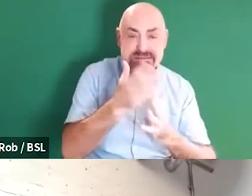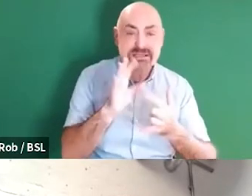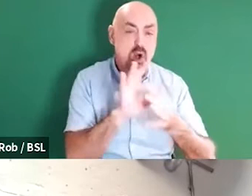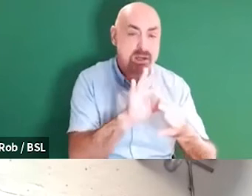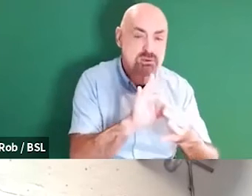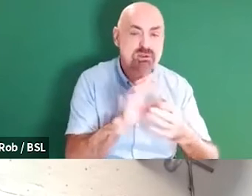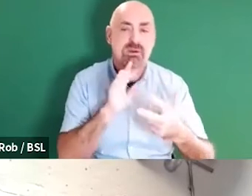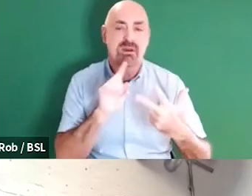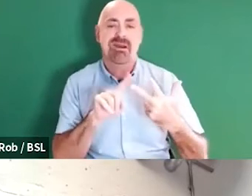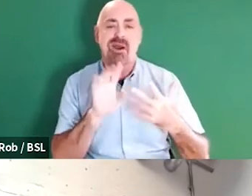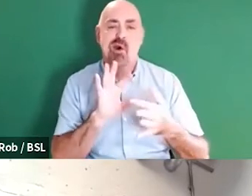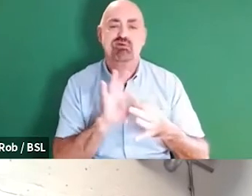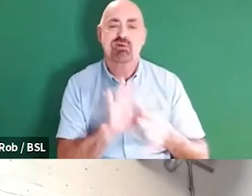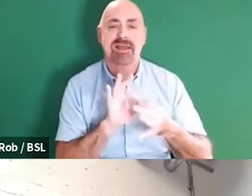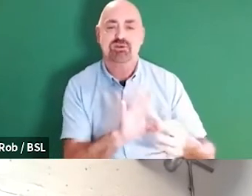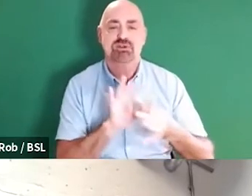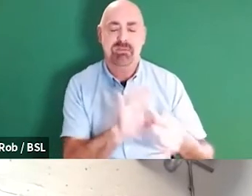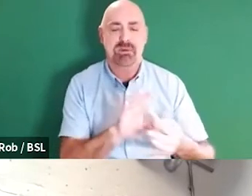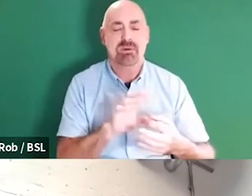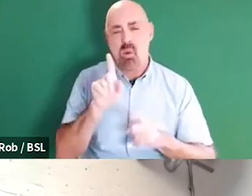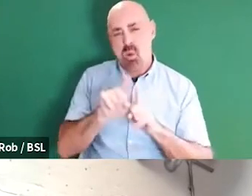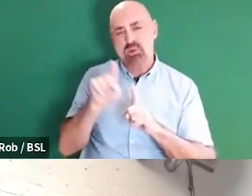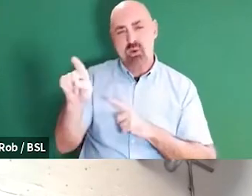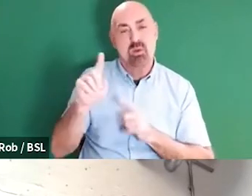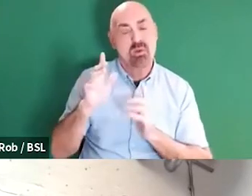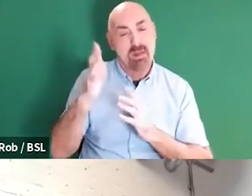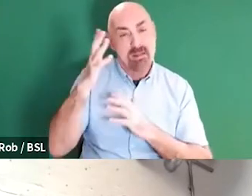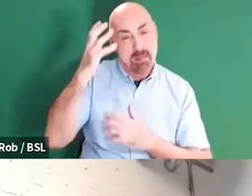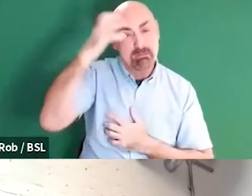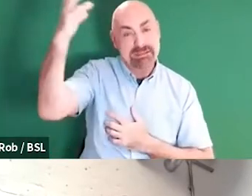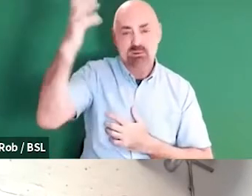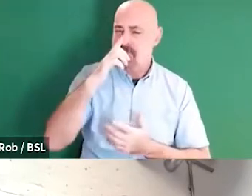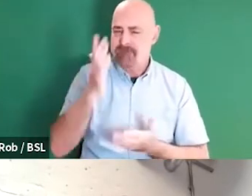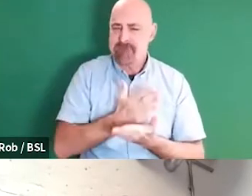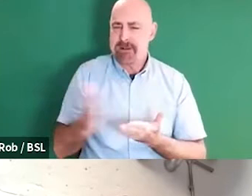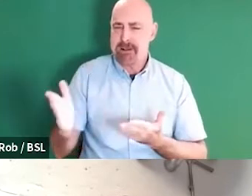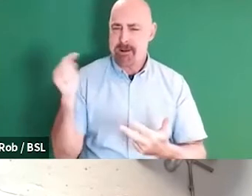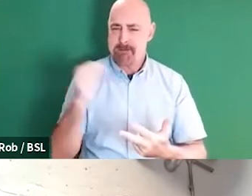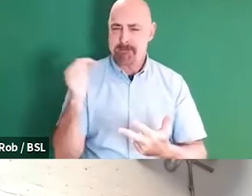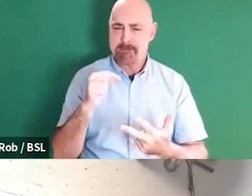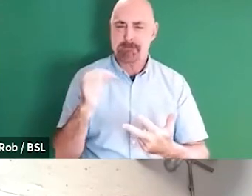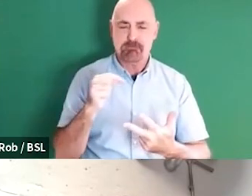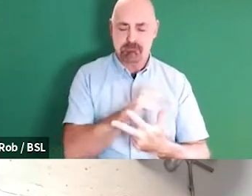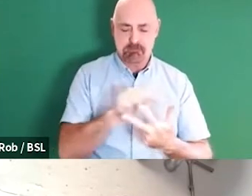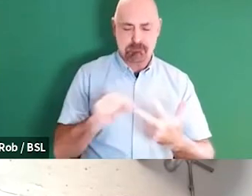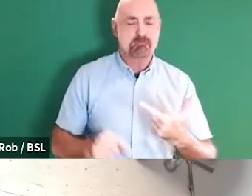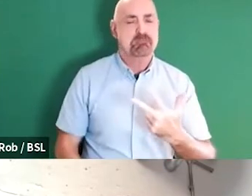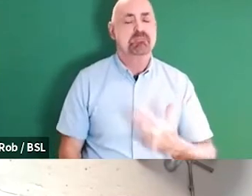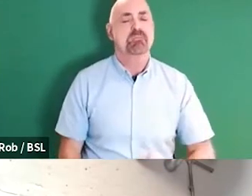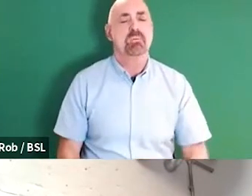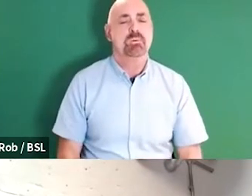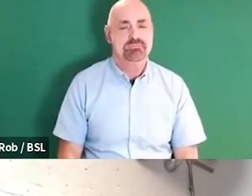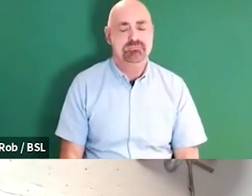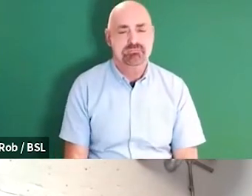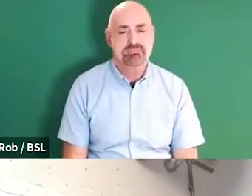relationships. And the Minister is also very clear about the importance of delivering on the critical start of life agenda that Dina has just spoken about through our work on Family